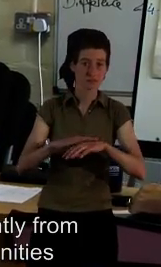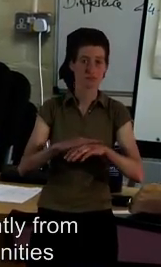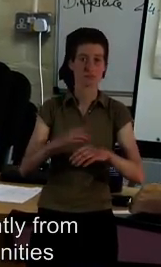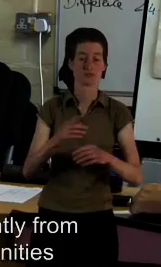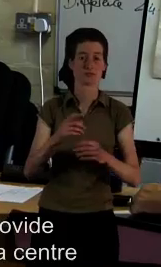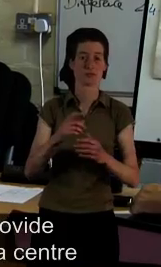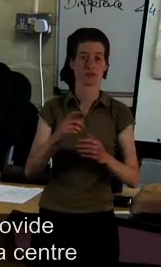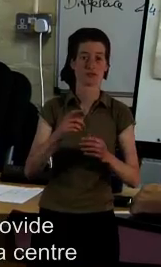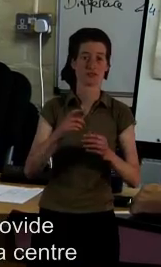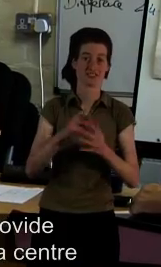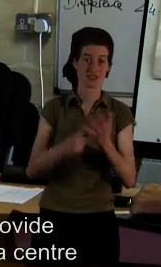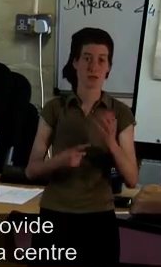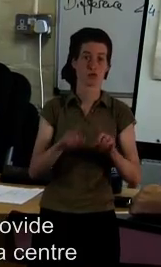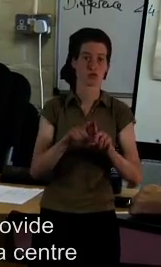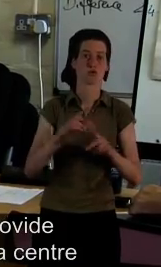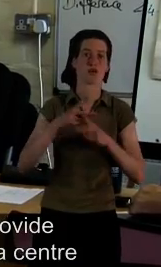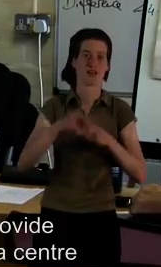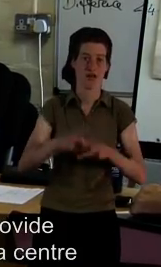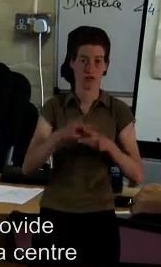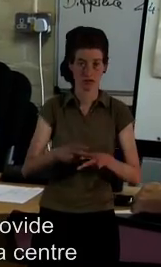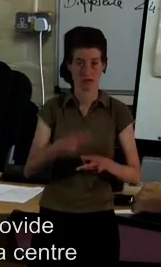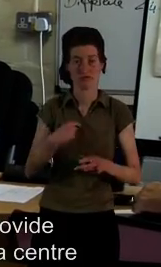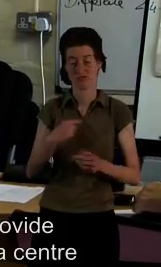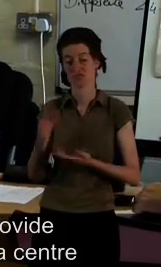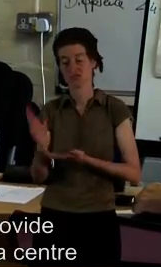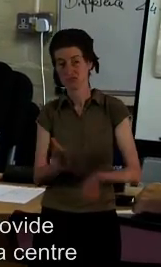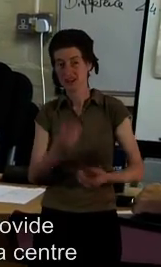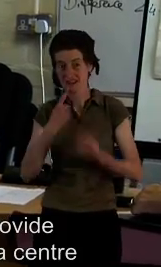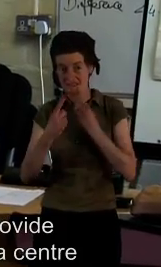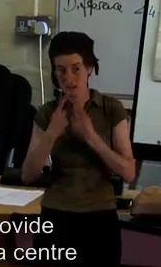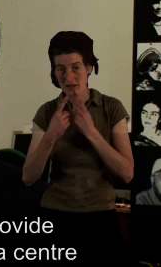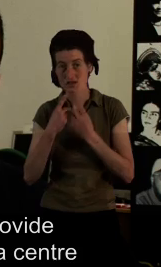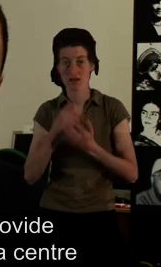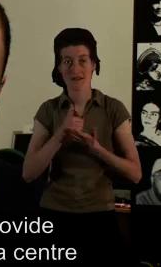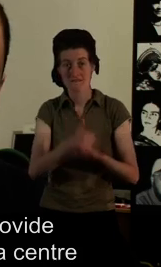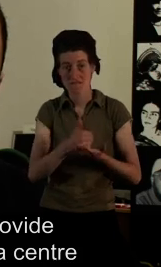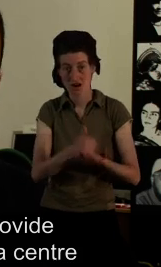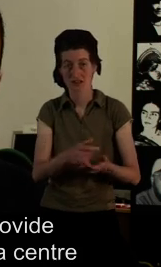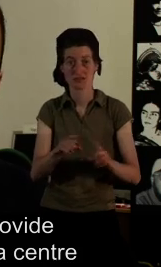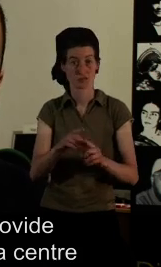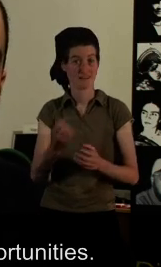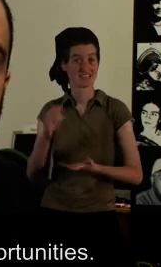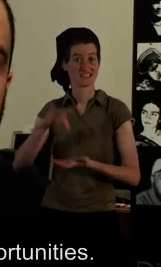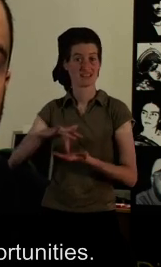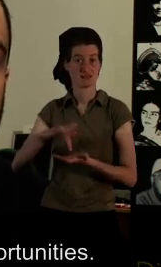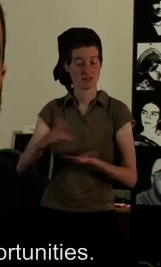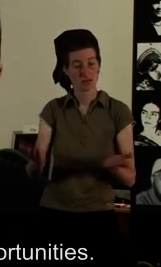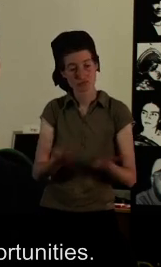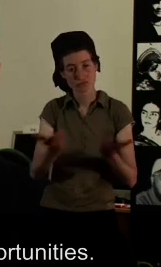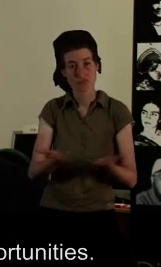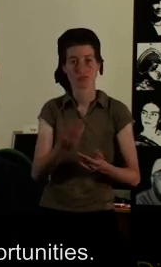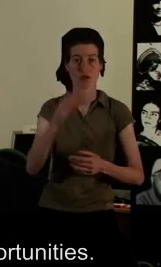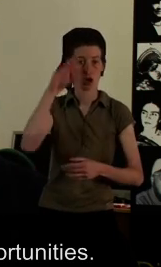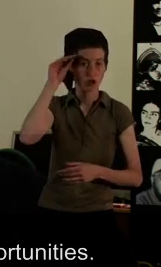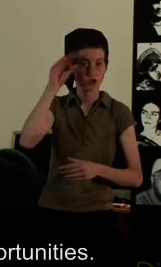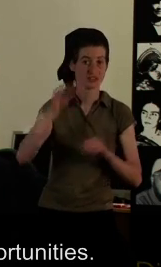ethnic communities, and also with carers as well. To provide information, advice, and to provide a centre to